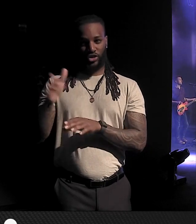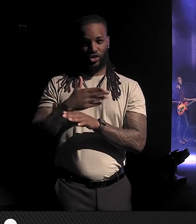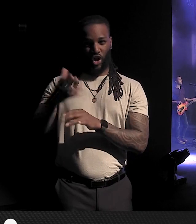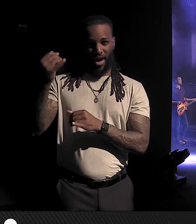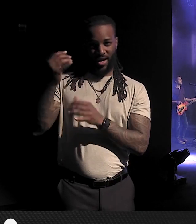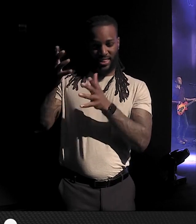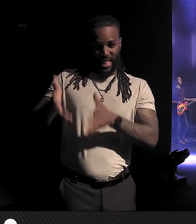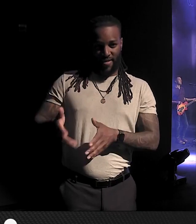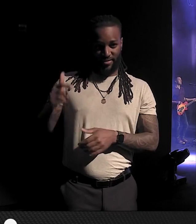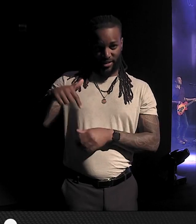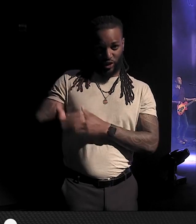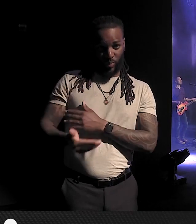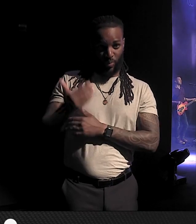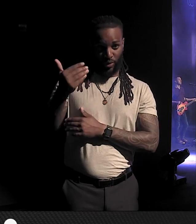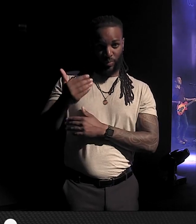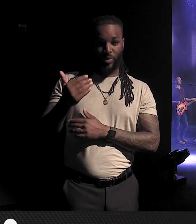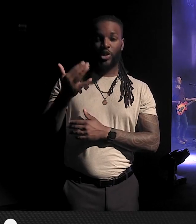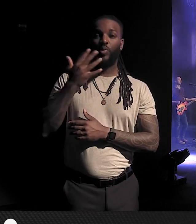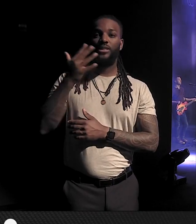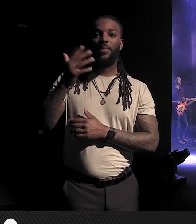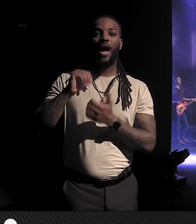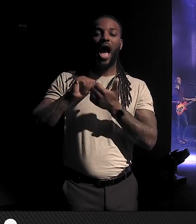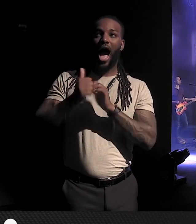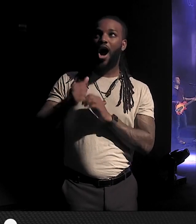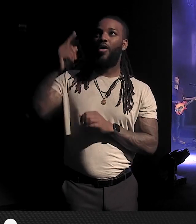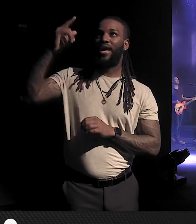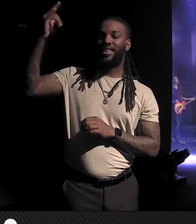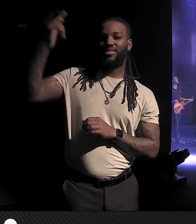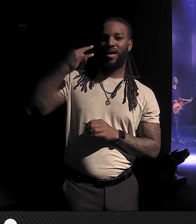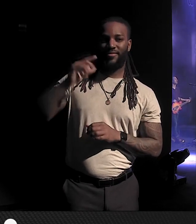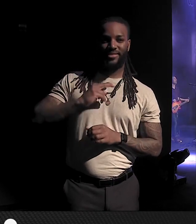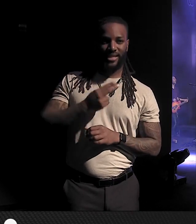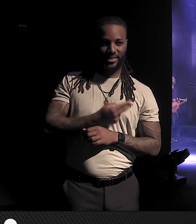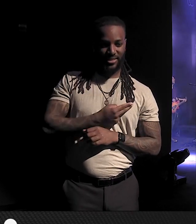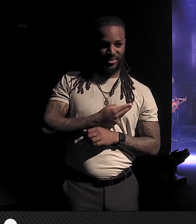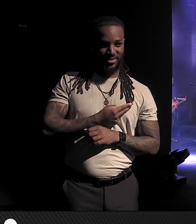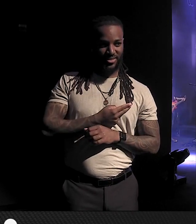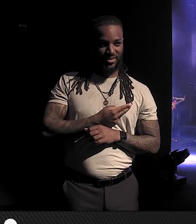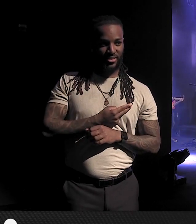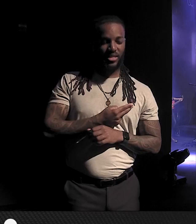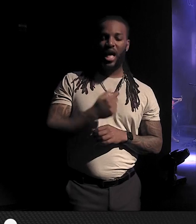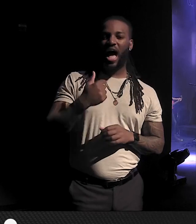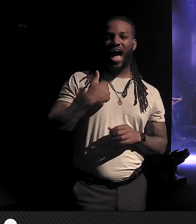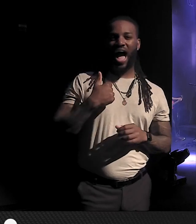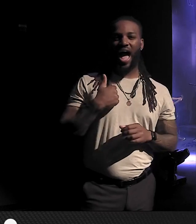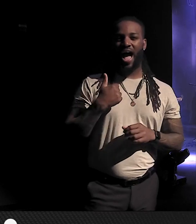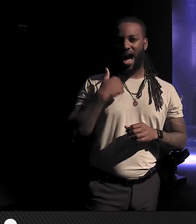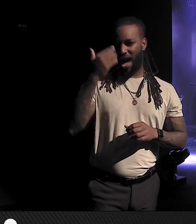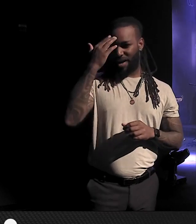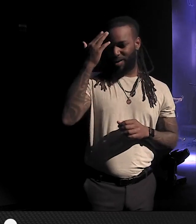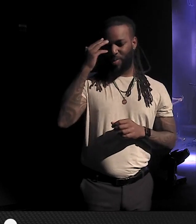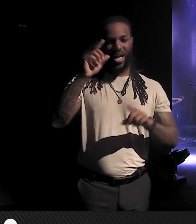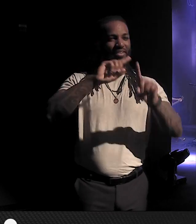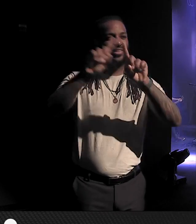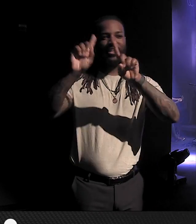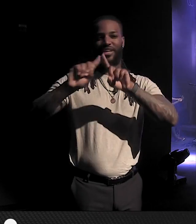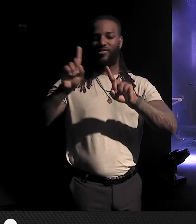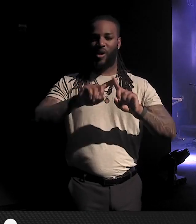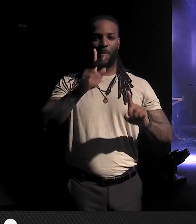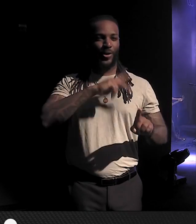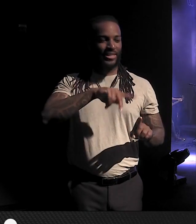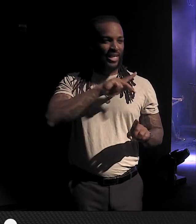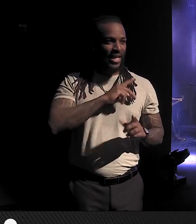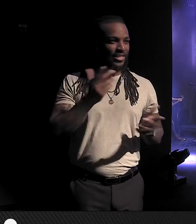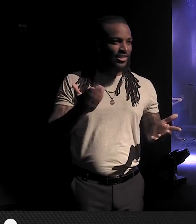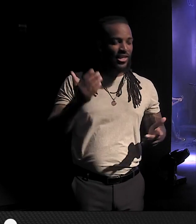this morning. We're going to sing about how he loves us. And I know we have all kinds of different personalities